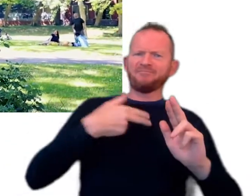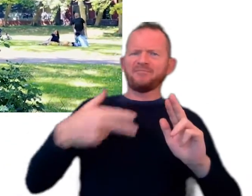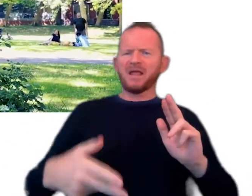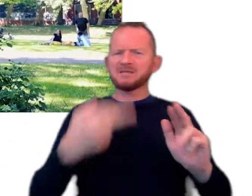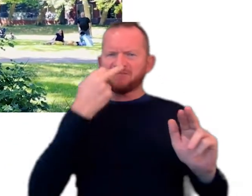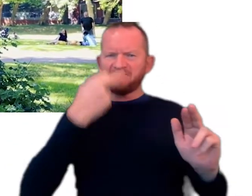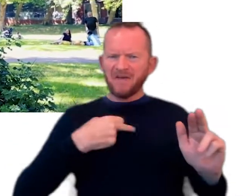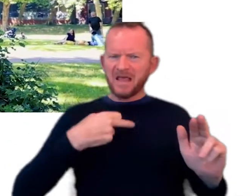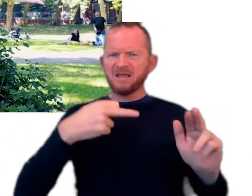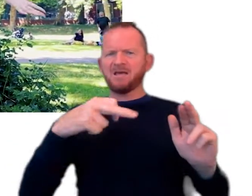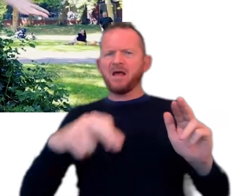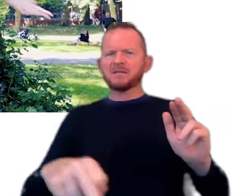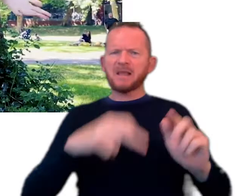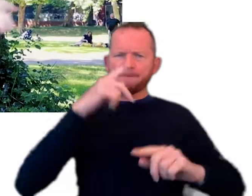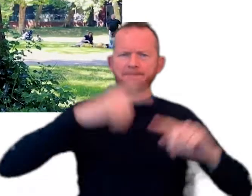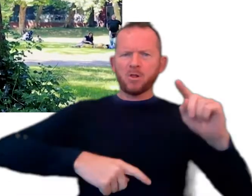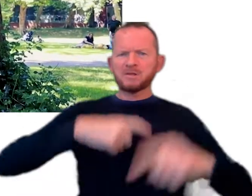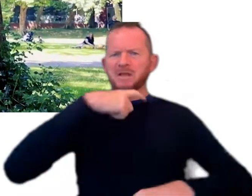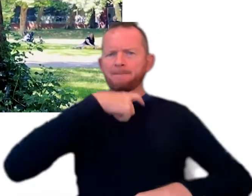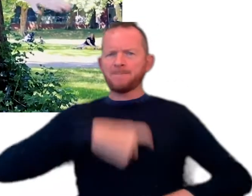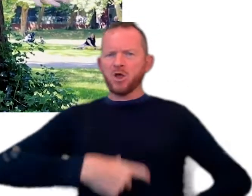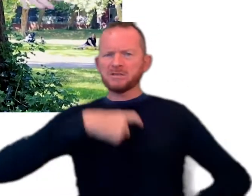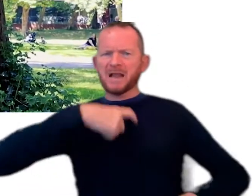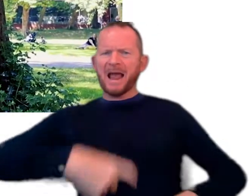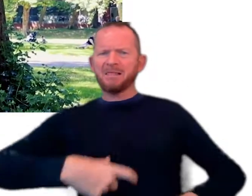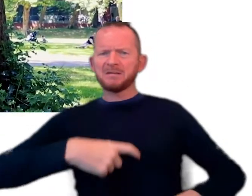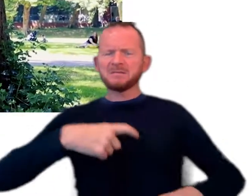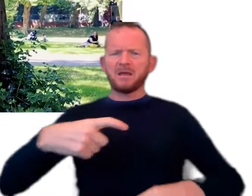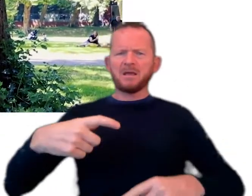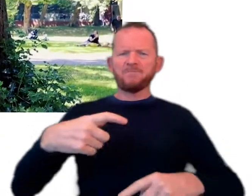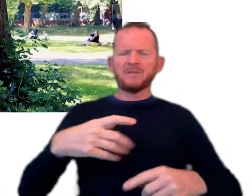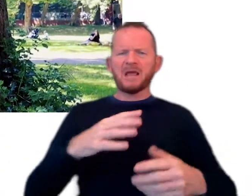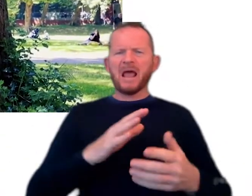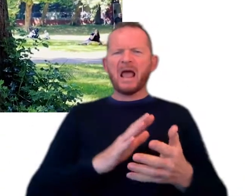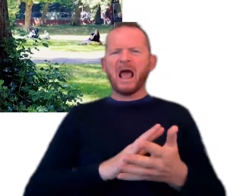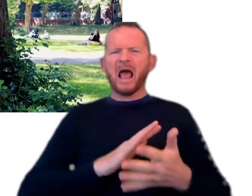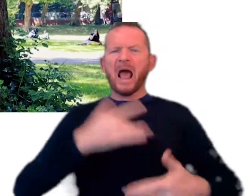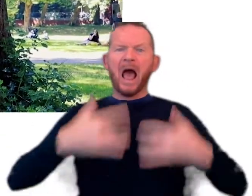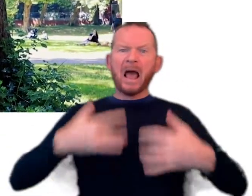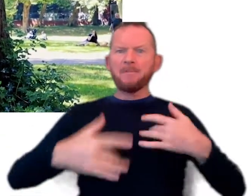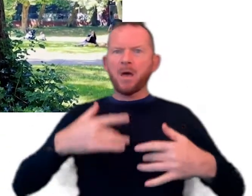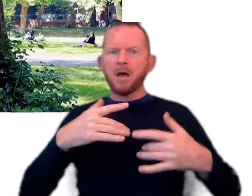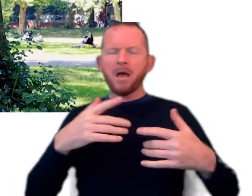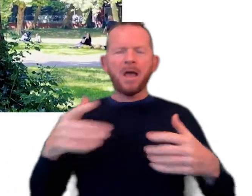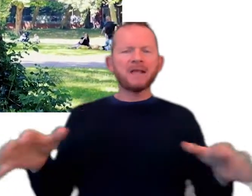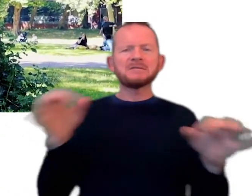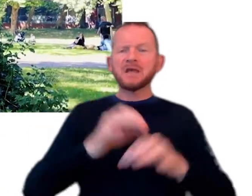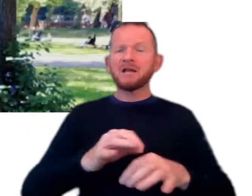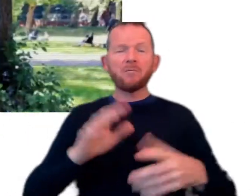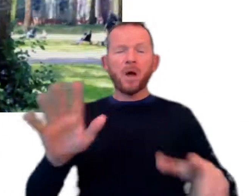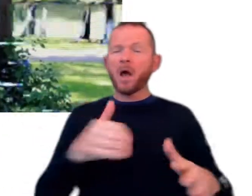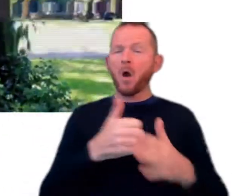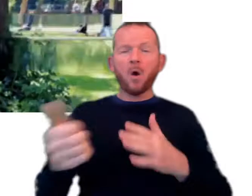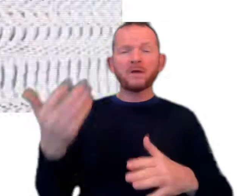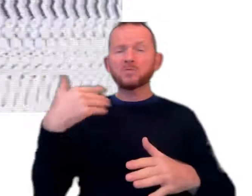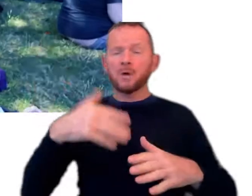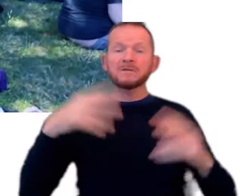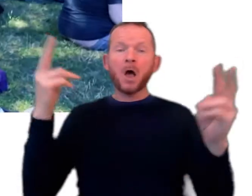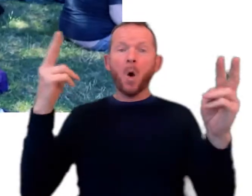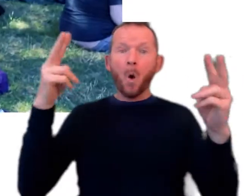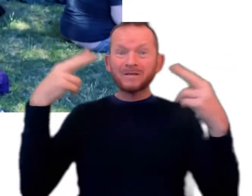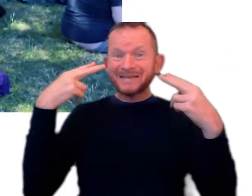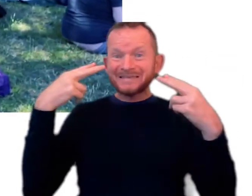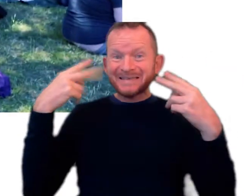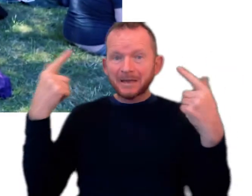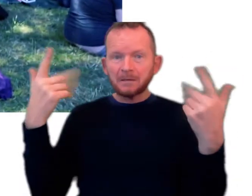as almost like a multi-personality and hyper, instead of what I actually always was, and that's autistic. I